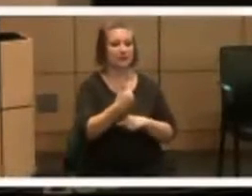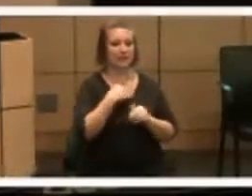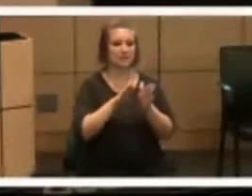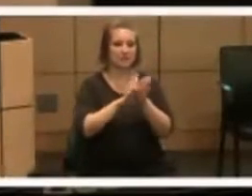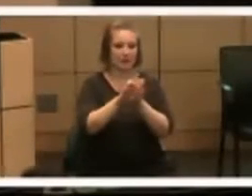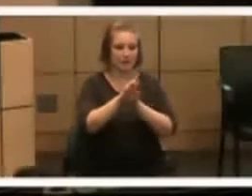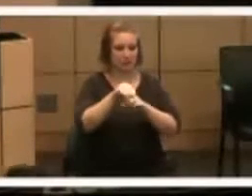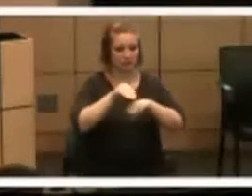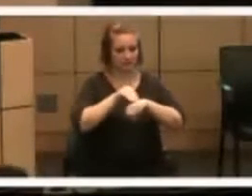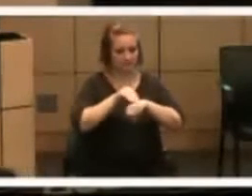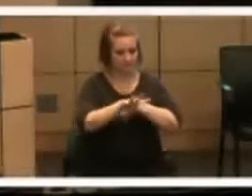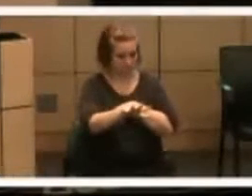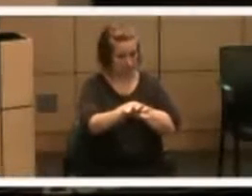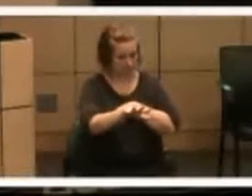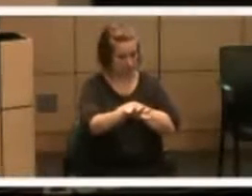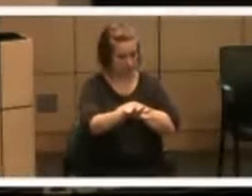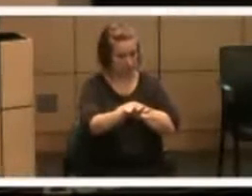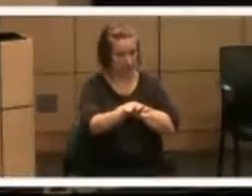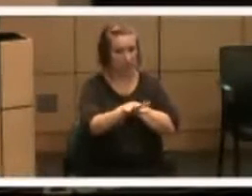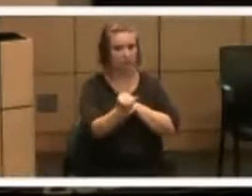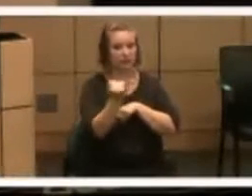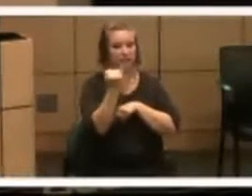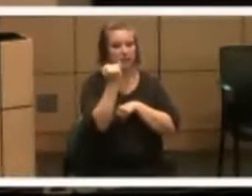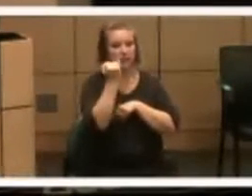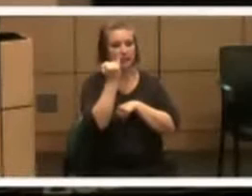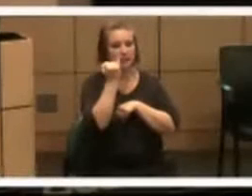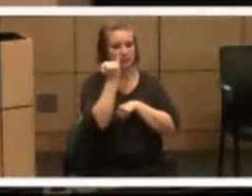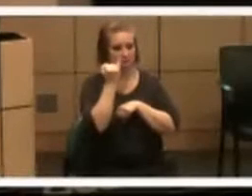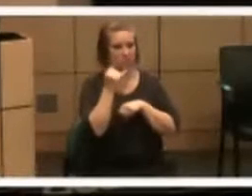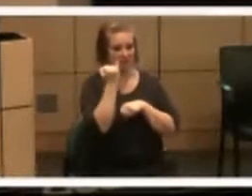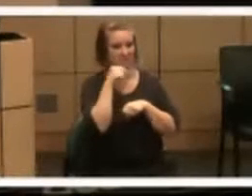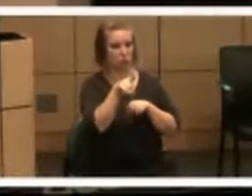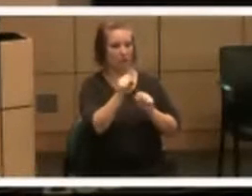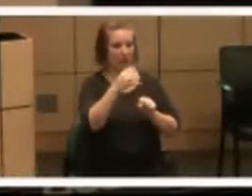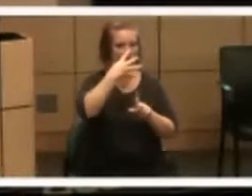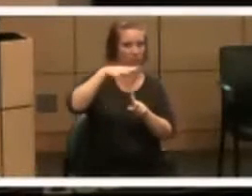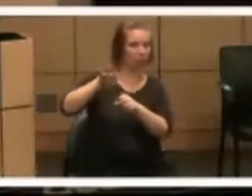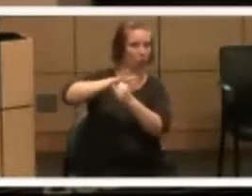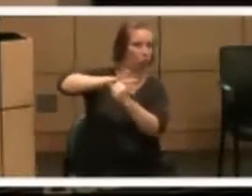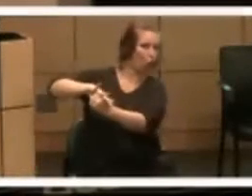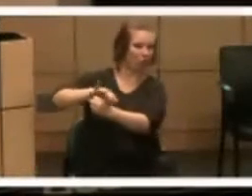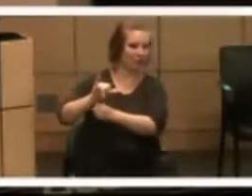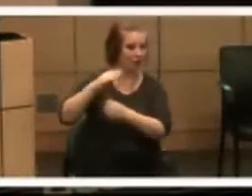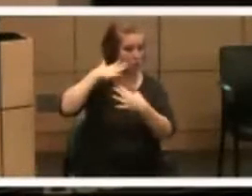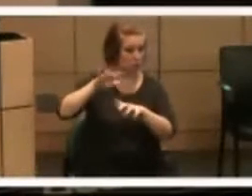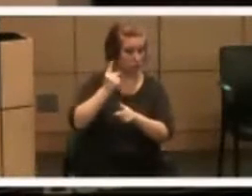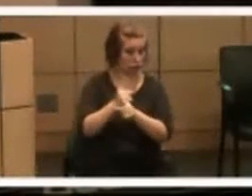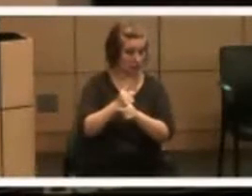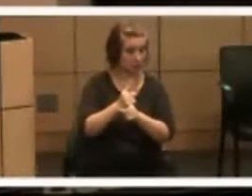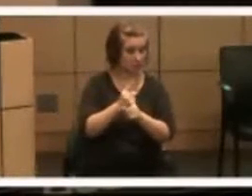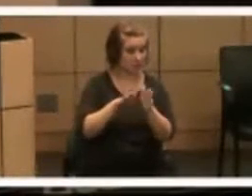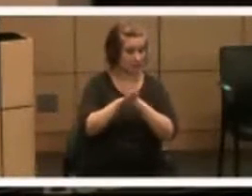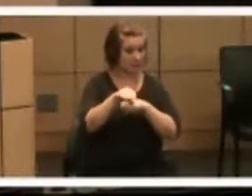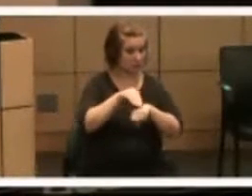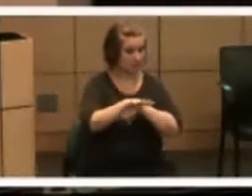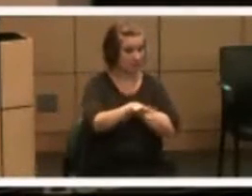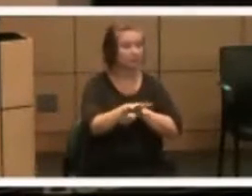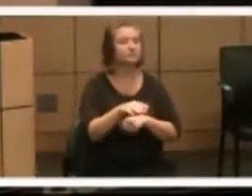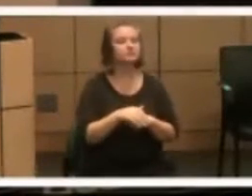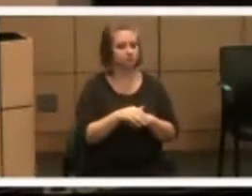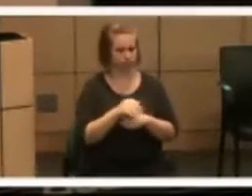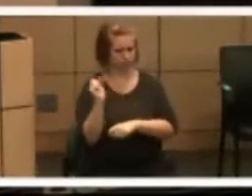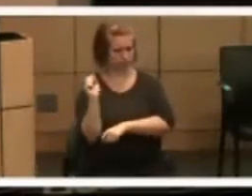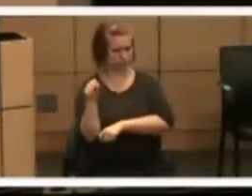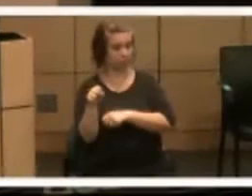then to being able to suppress noise for kids, yes? Yes. When we